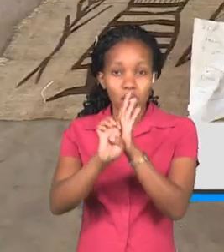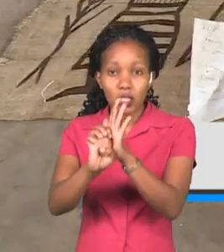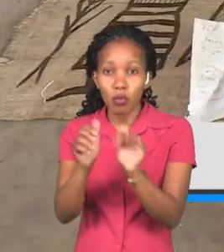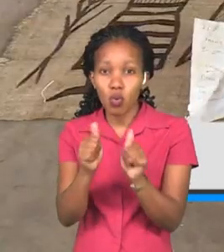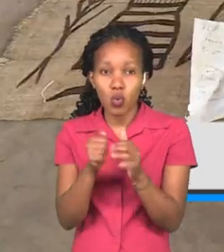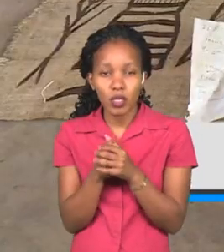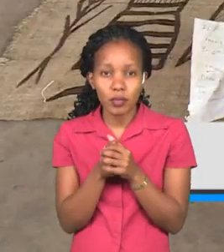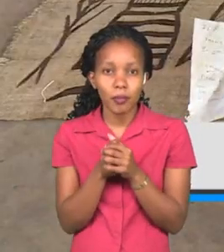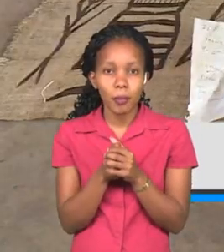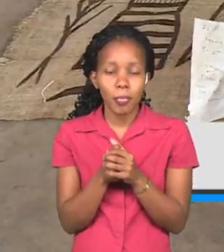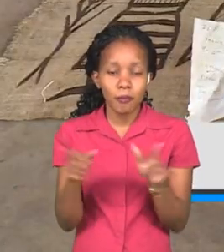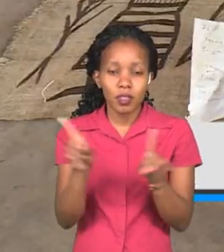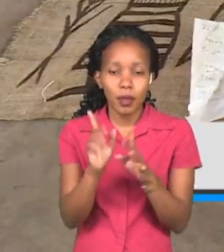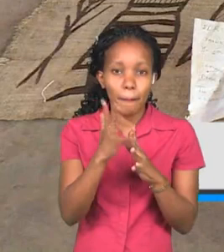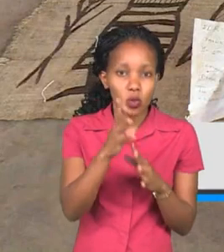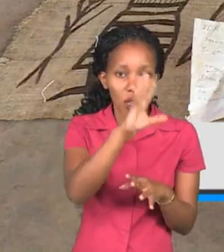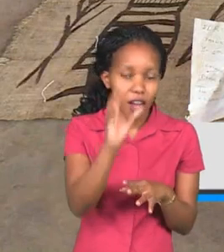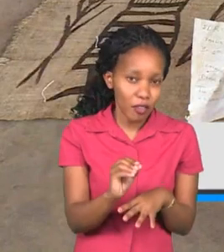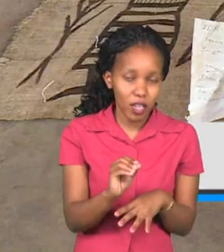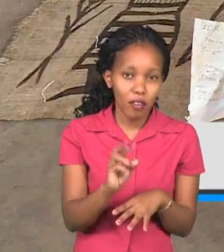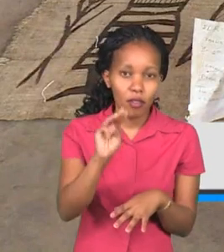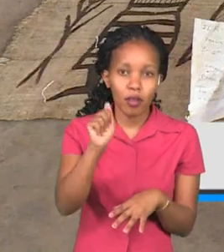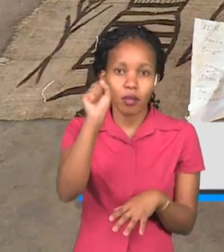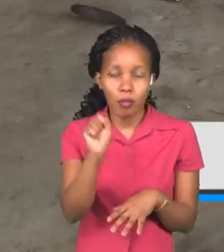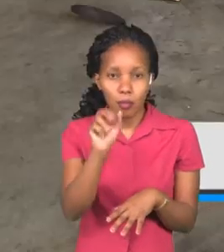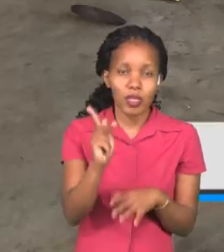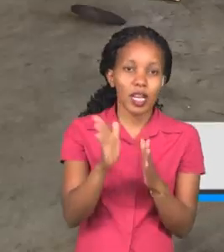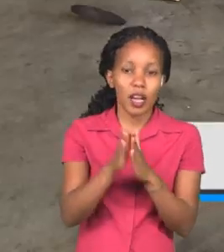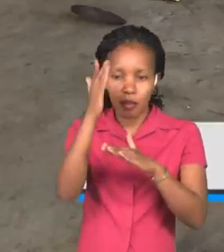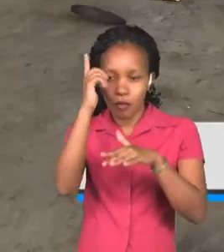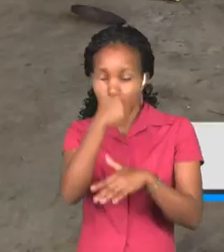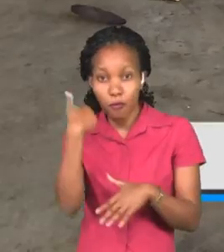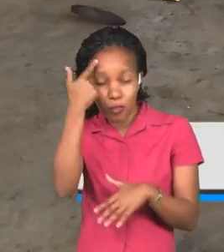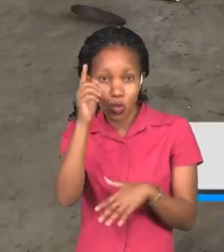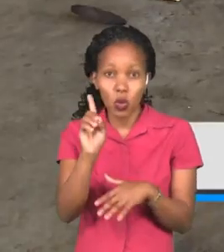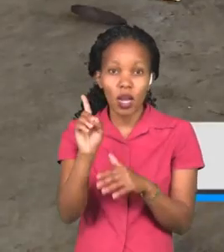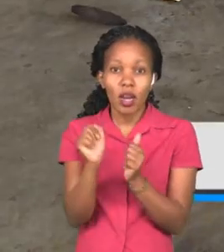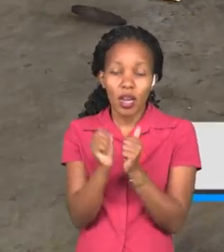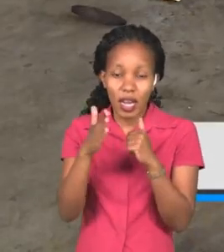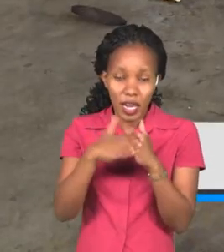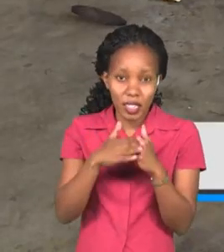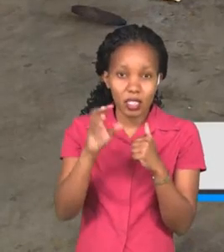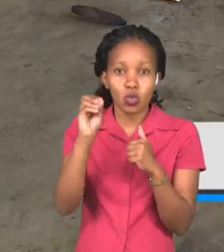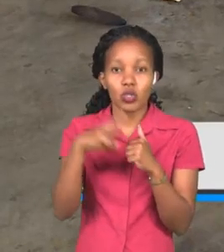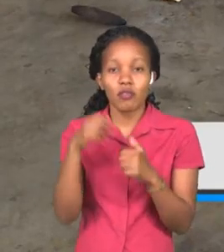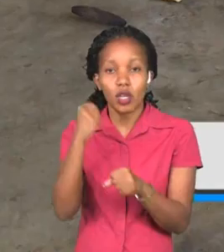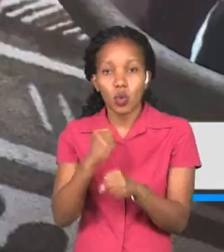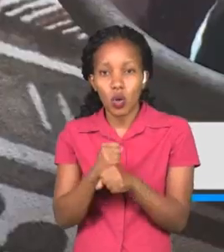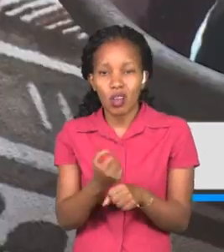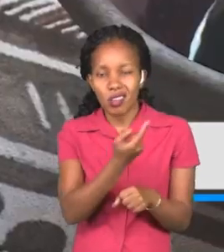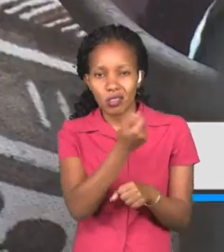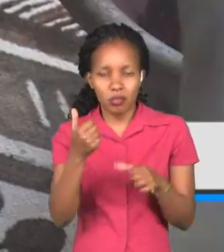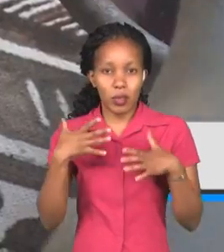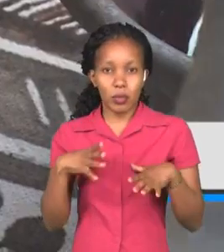is a striking similarity between an African Grebo mask and one of the faces in his 1907 work. Several hundred residents of